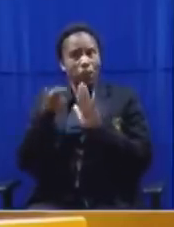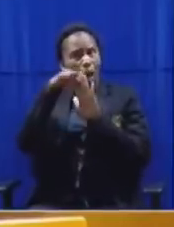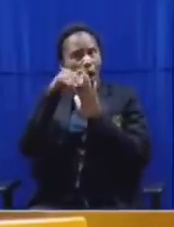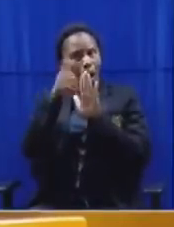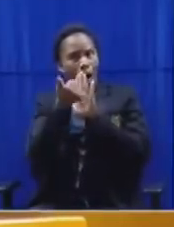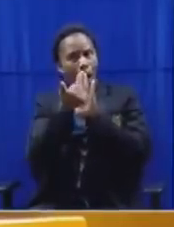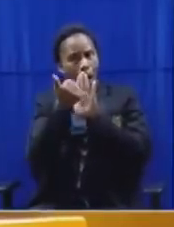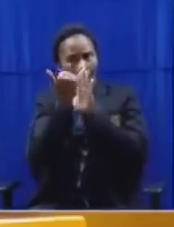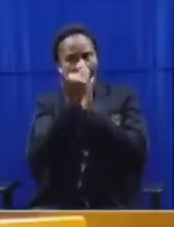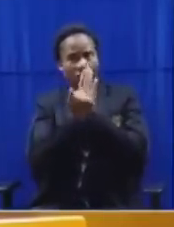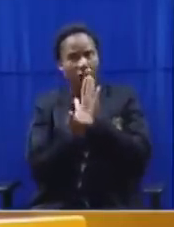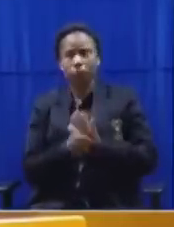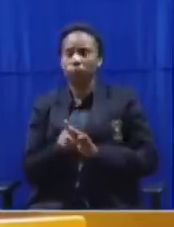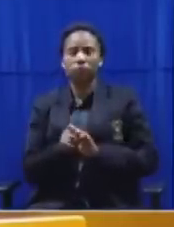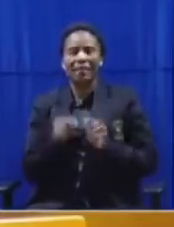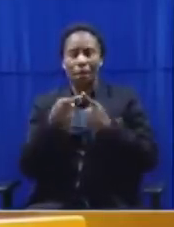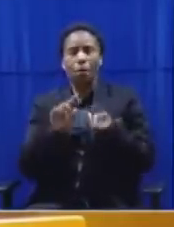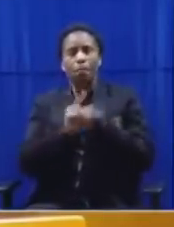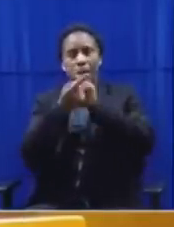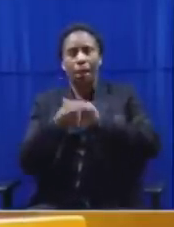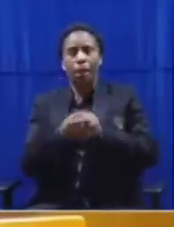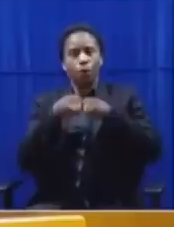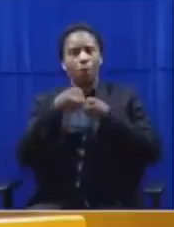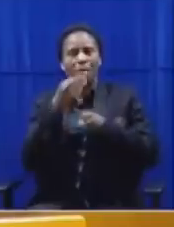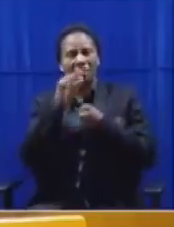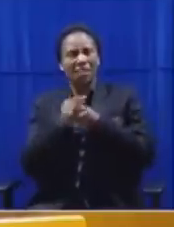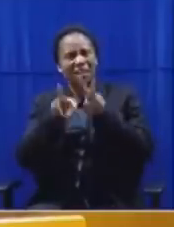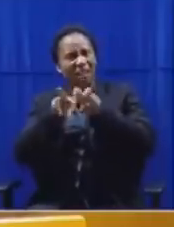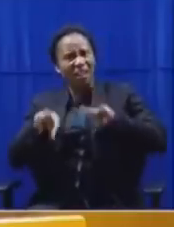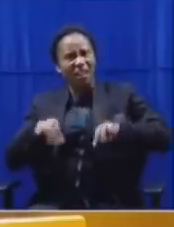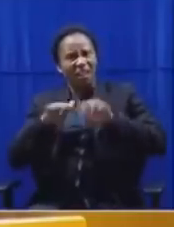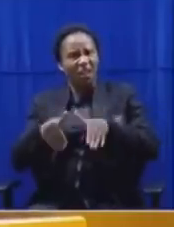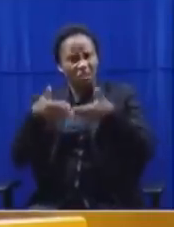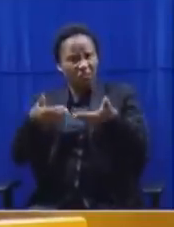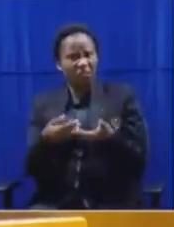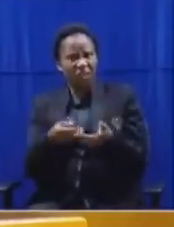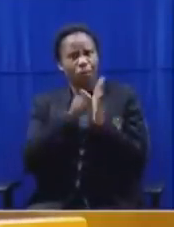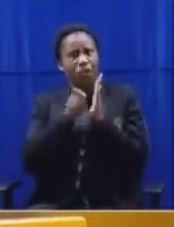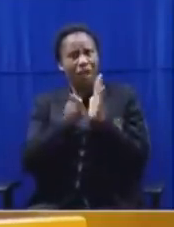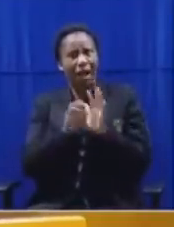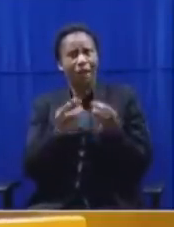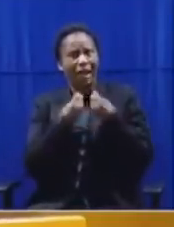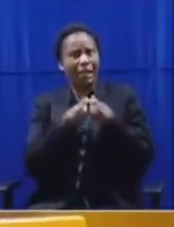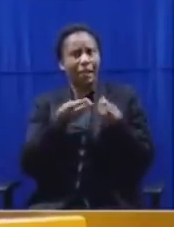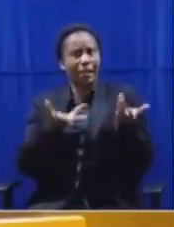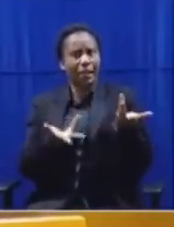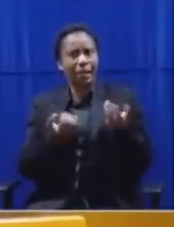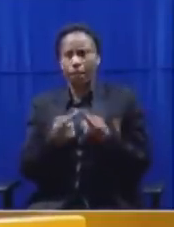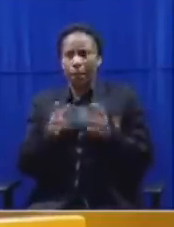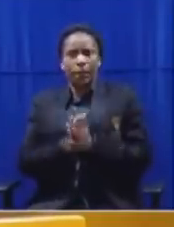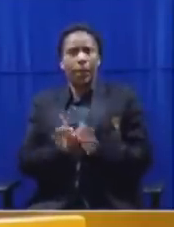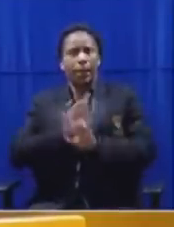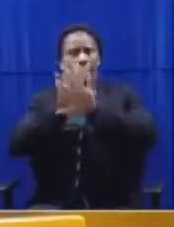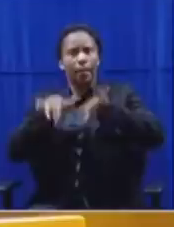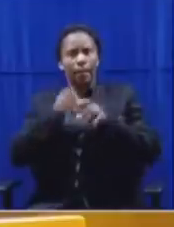becomes problematic when you just say you want to investigate the introduction of prescribed assets without clearly defining